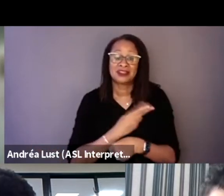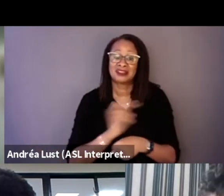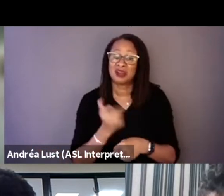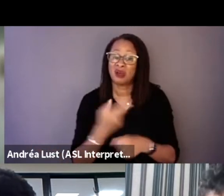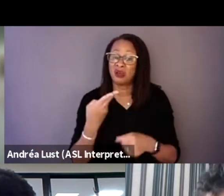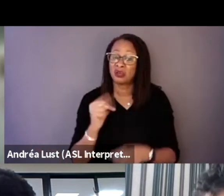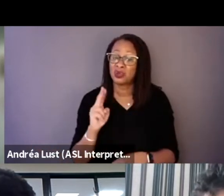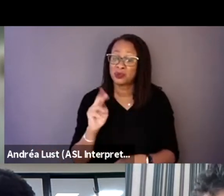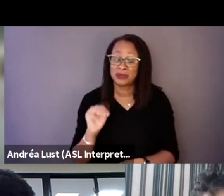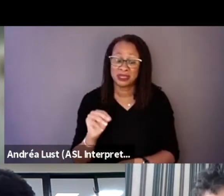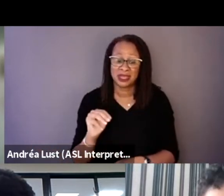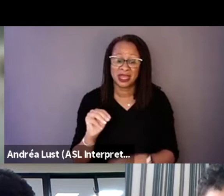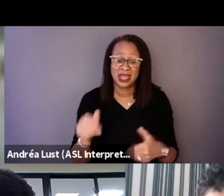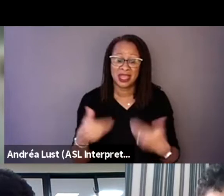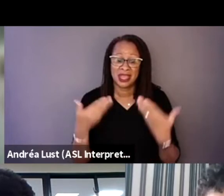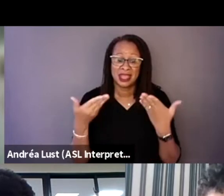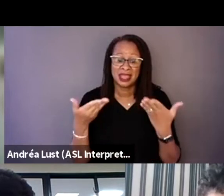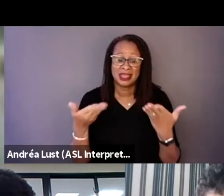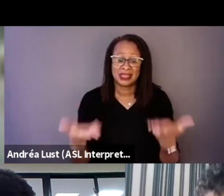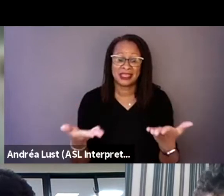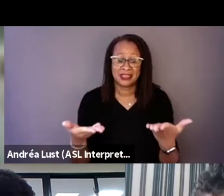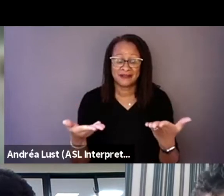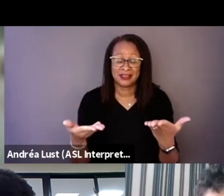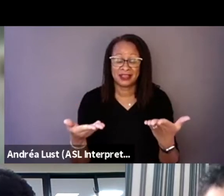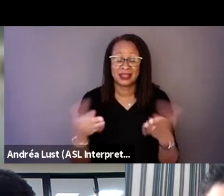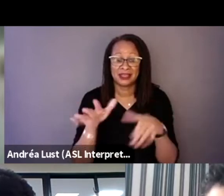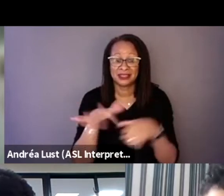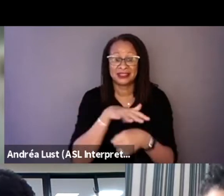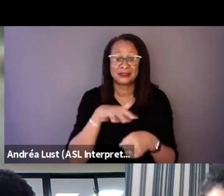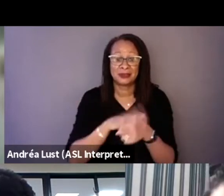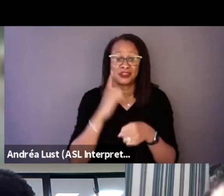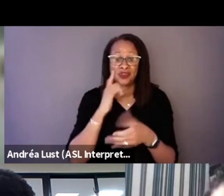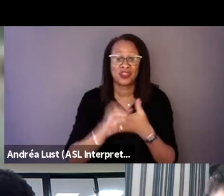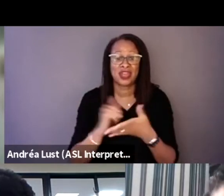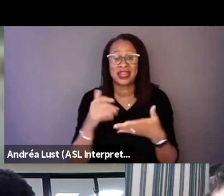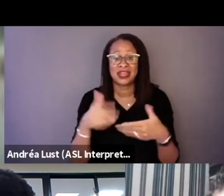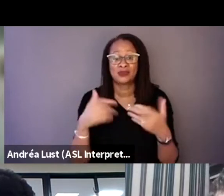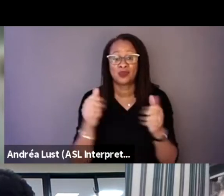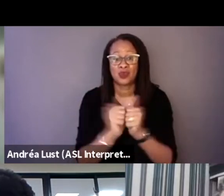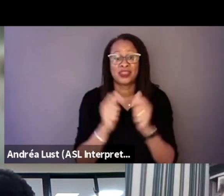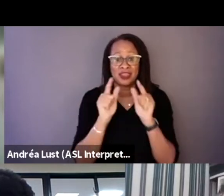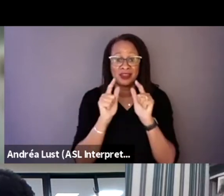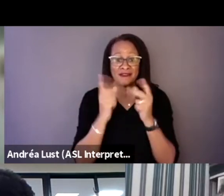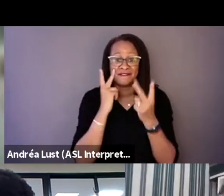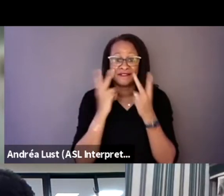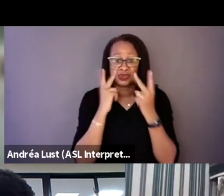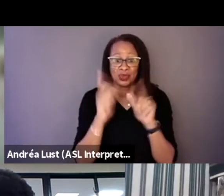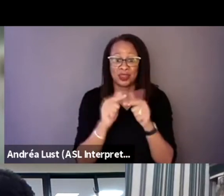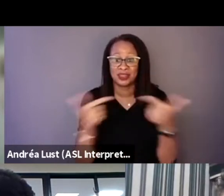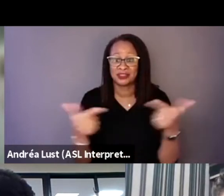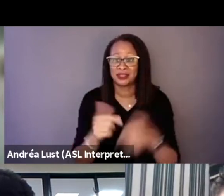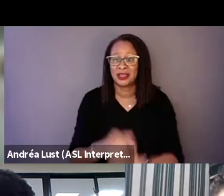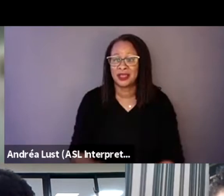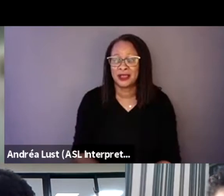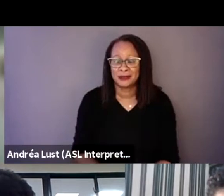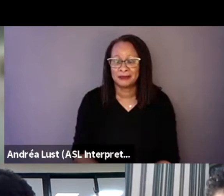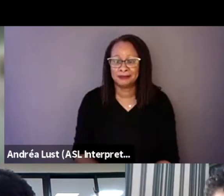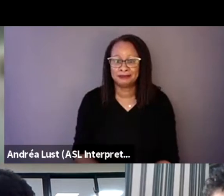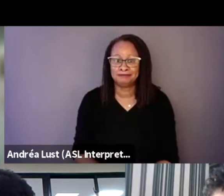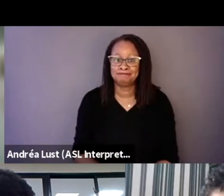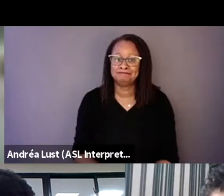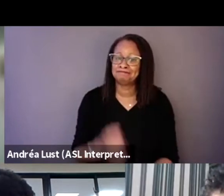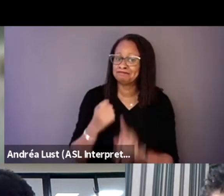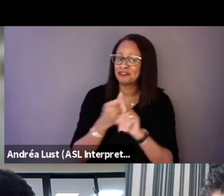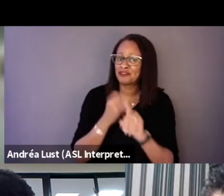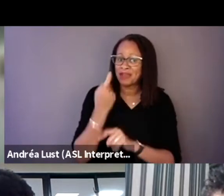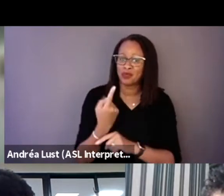giving the space for that from a visual, with a visual language to it. I love that. Well, on behalf of everybody in the